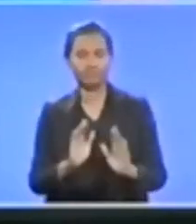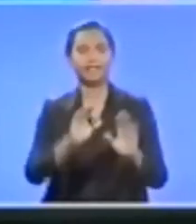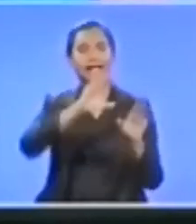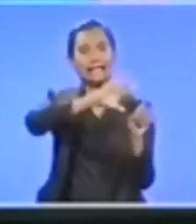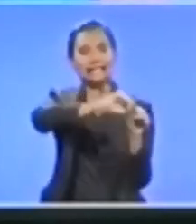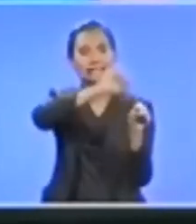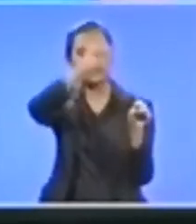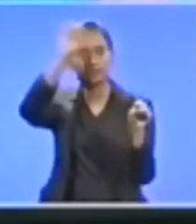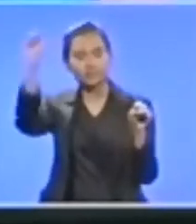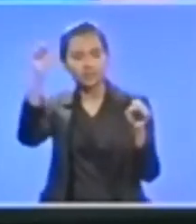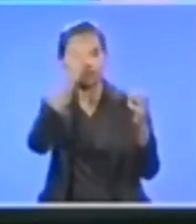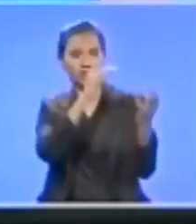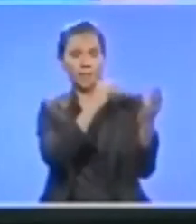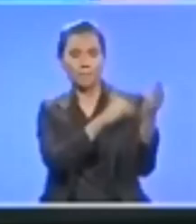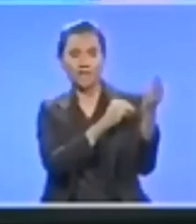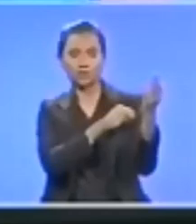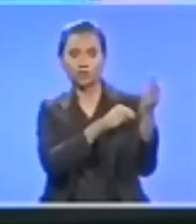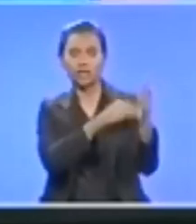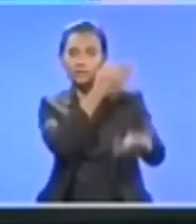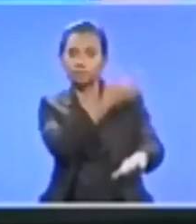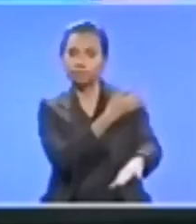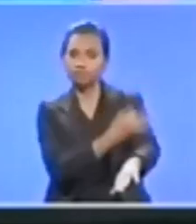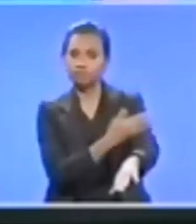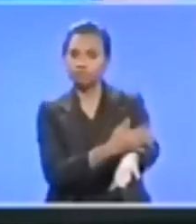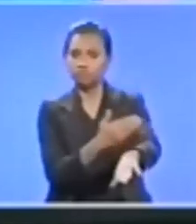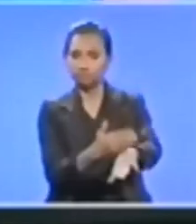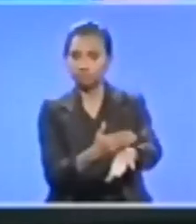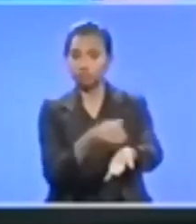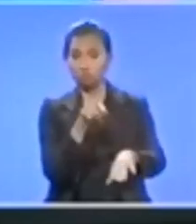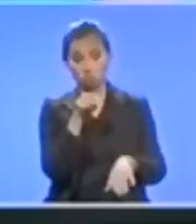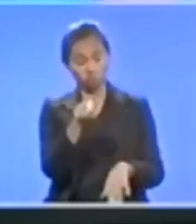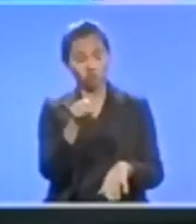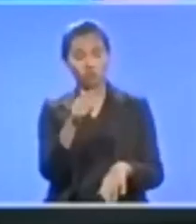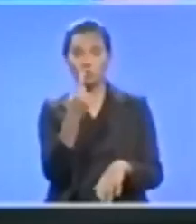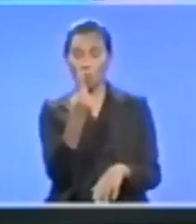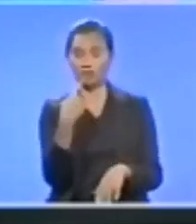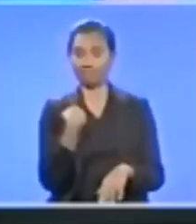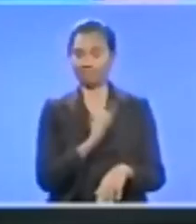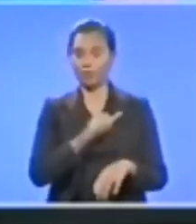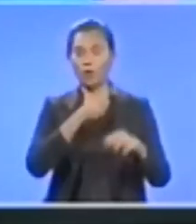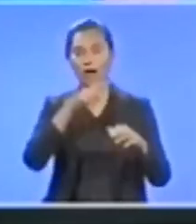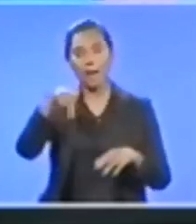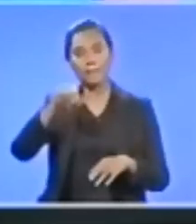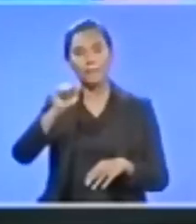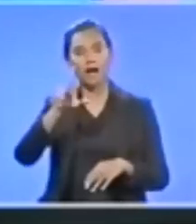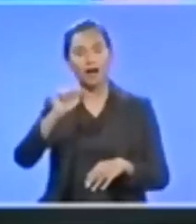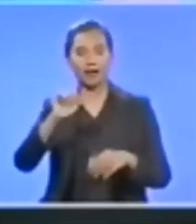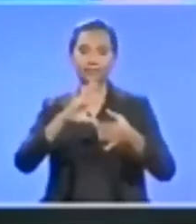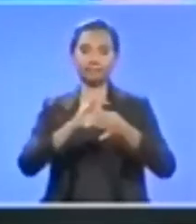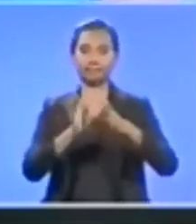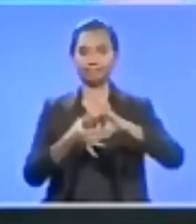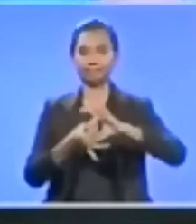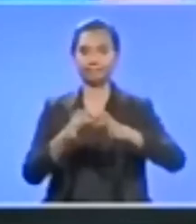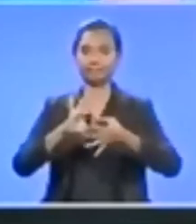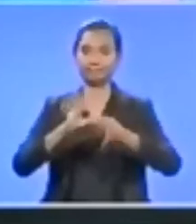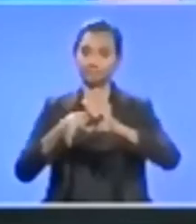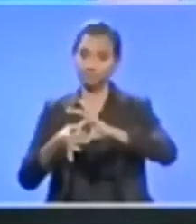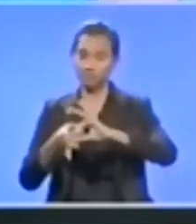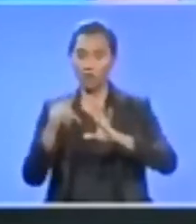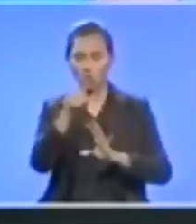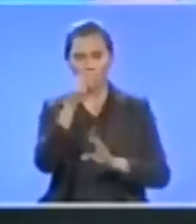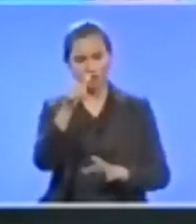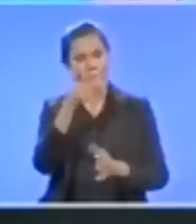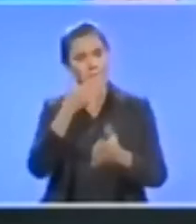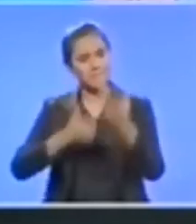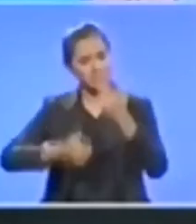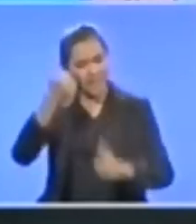atrophy, and she is one of our Paralympians. She is one of the best boccia players in the world.